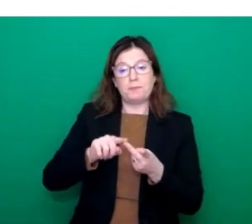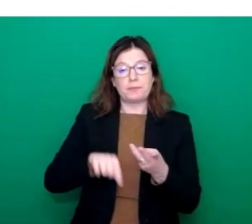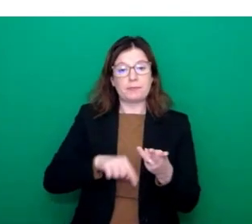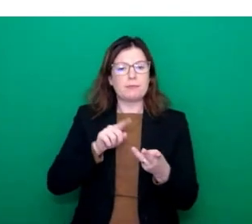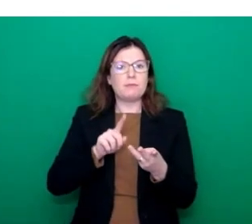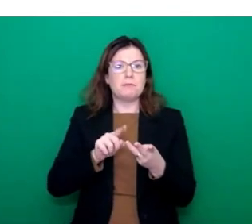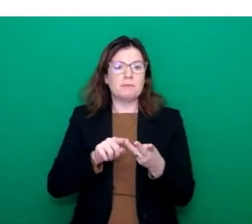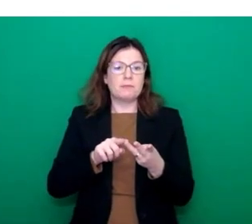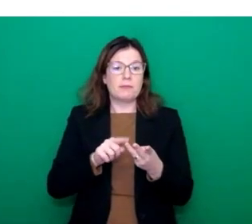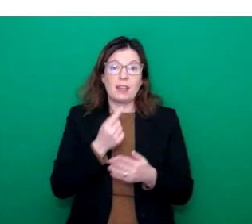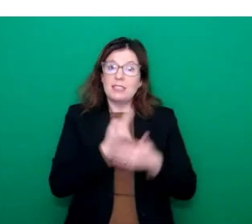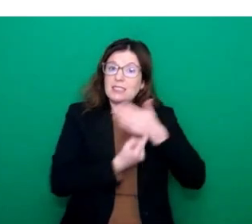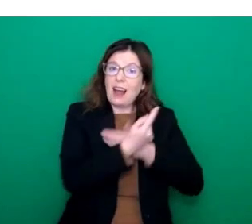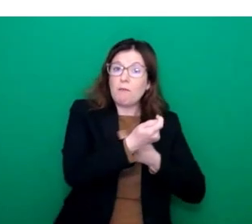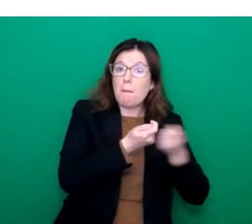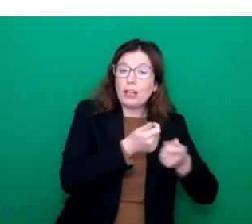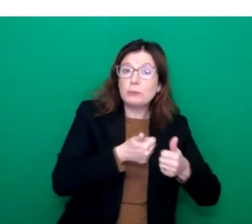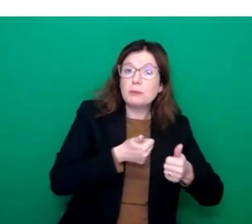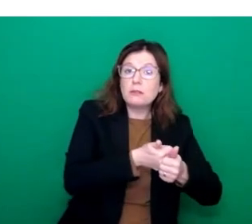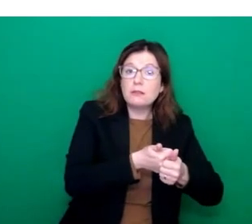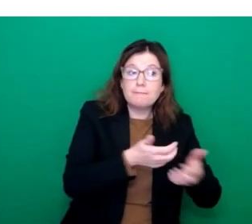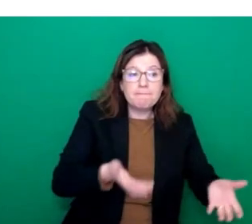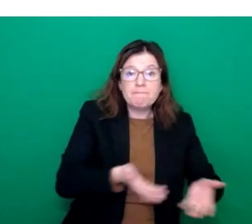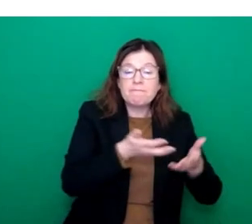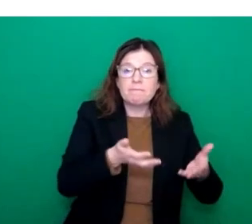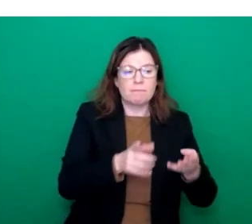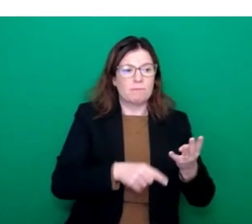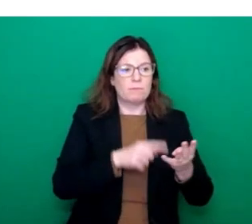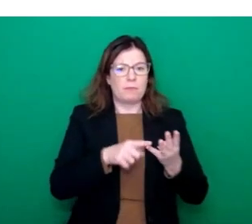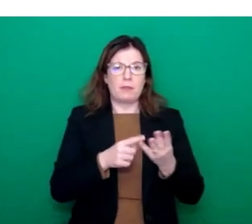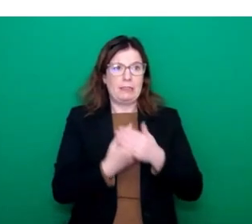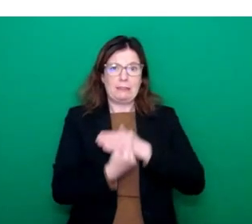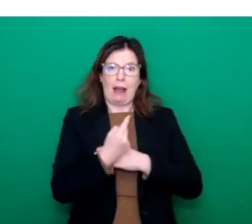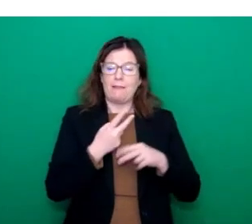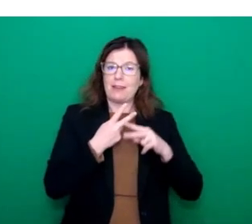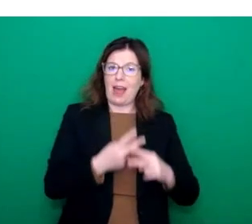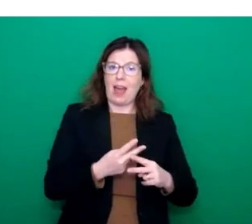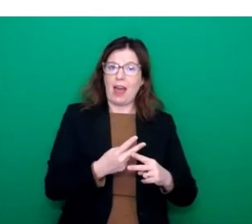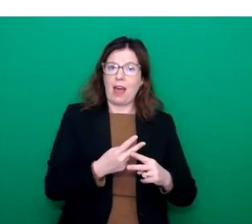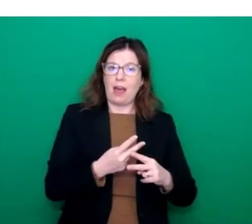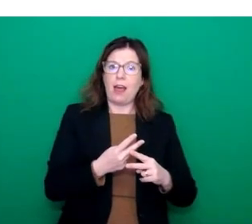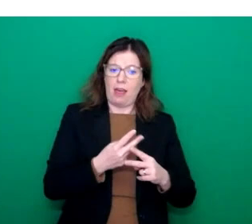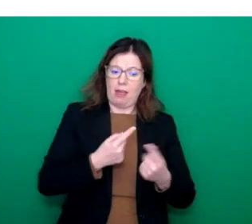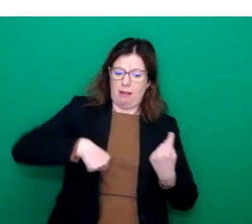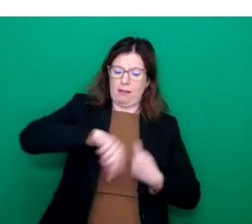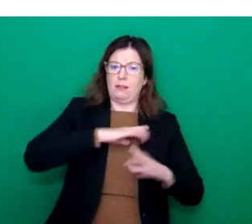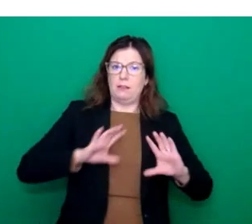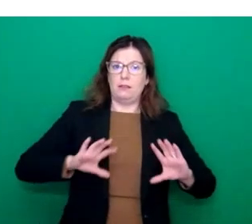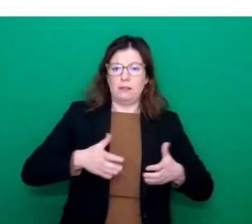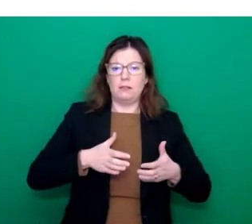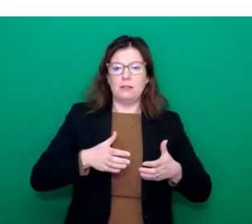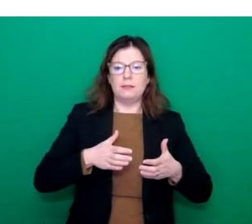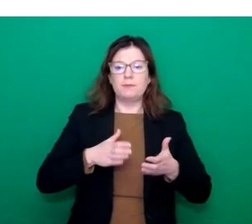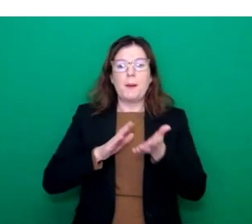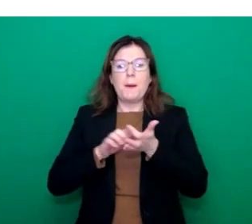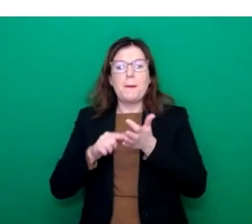such as self-management. But then we have also got to think about the self-care for this workforce, and then the meta